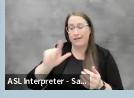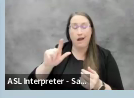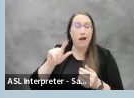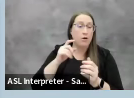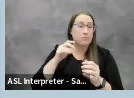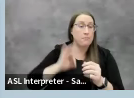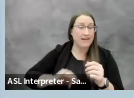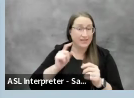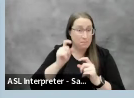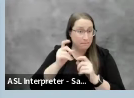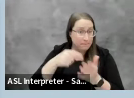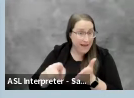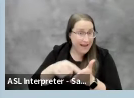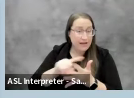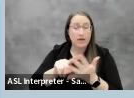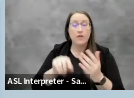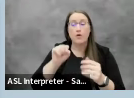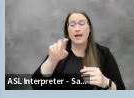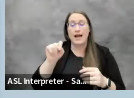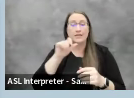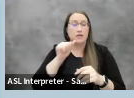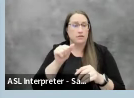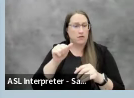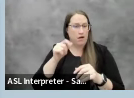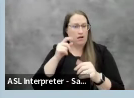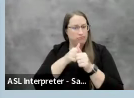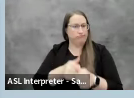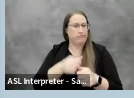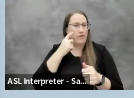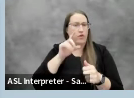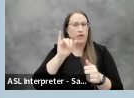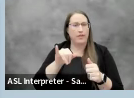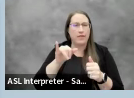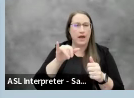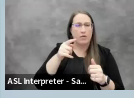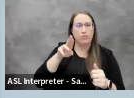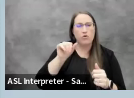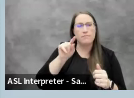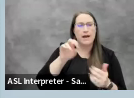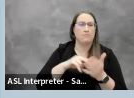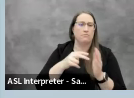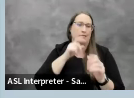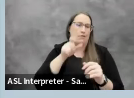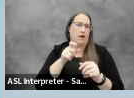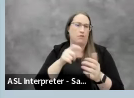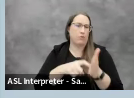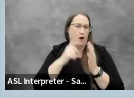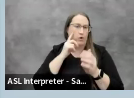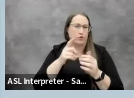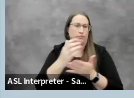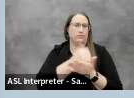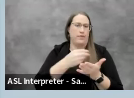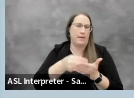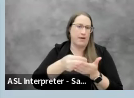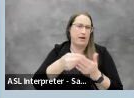are not subject to probate, they typically will not be subject to estate recovery by the state. And it just takes a shorter period of